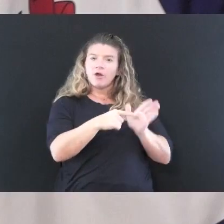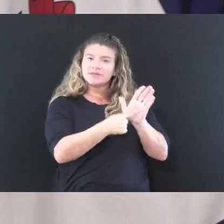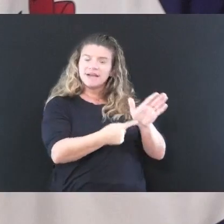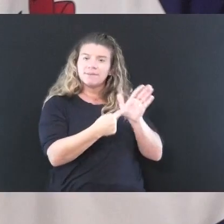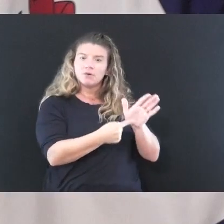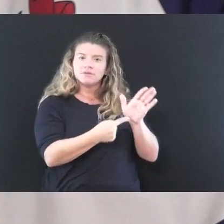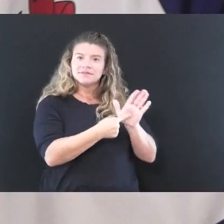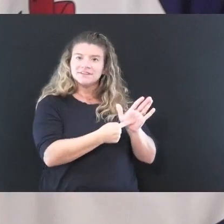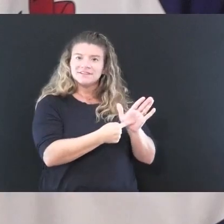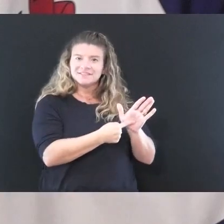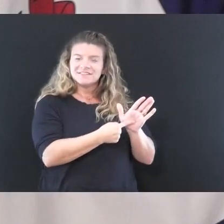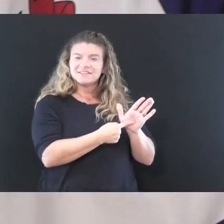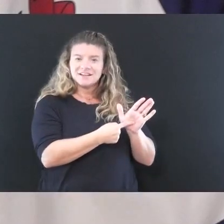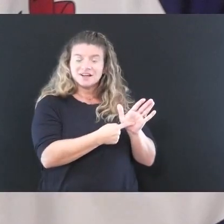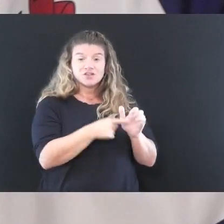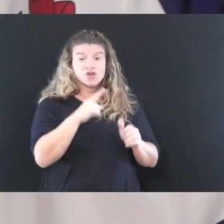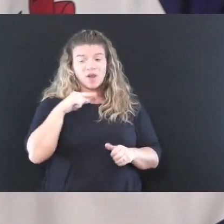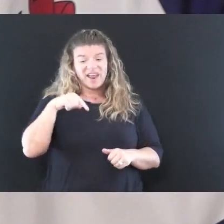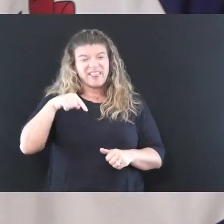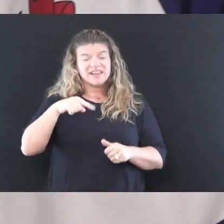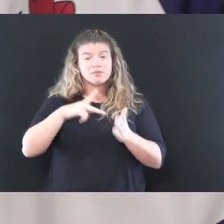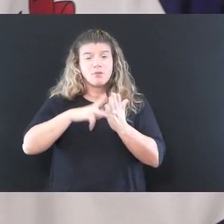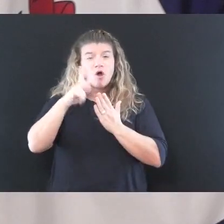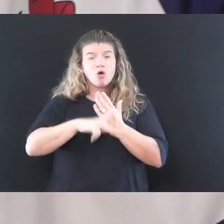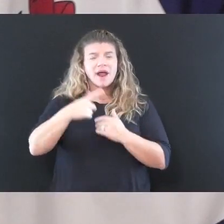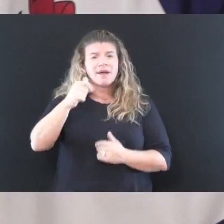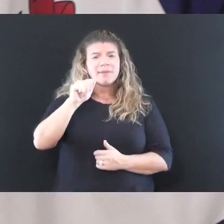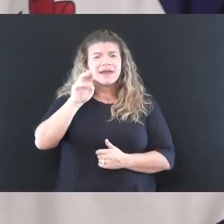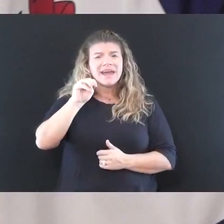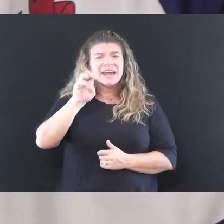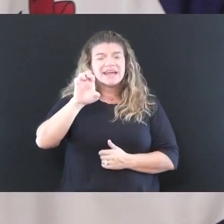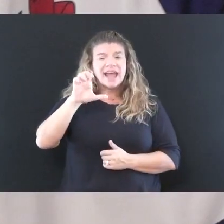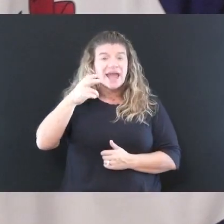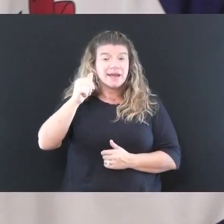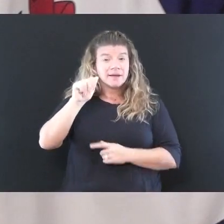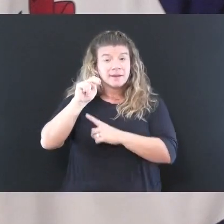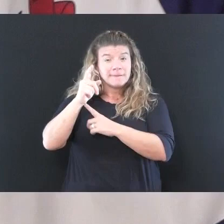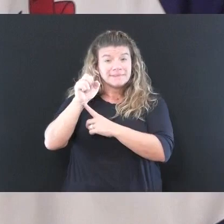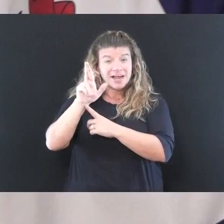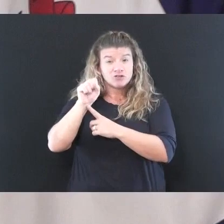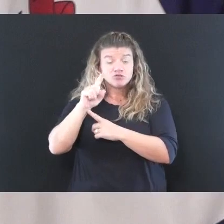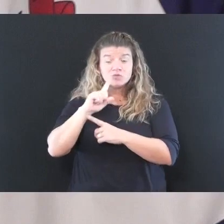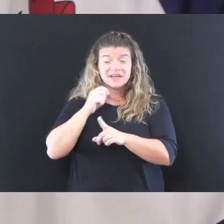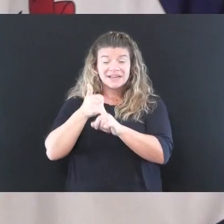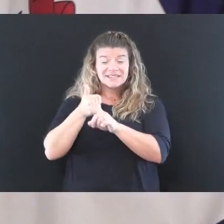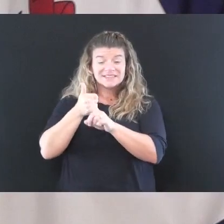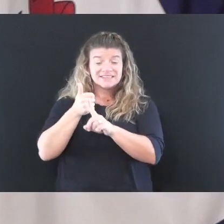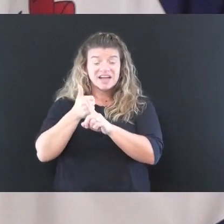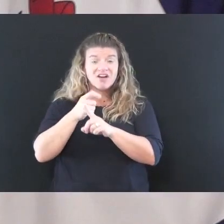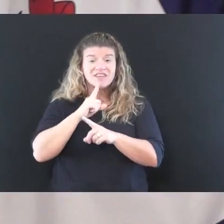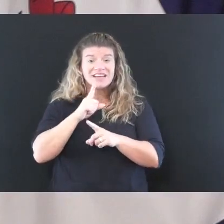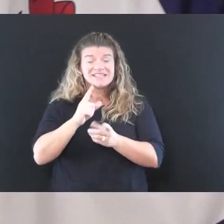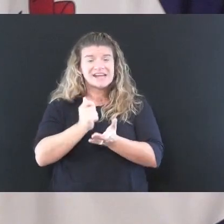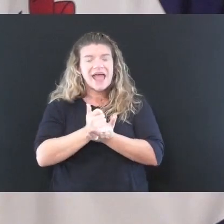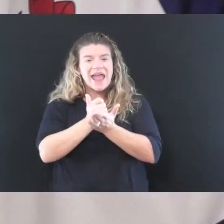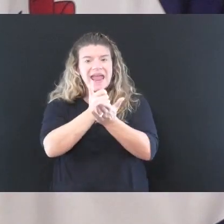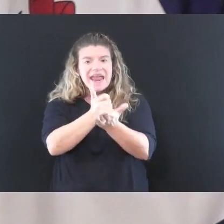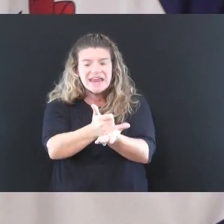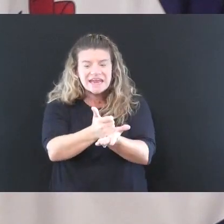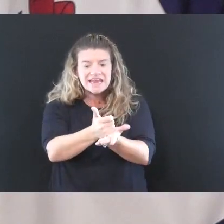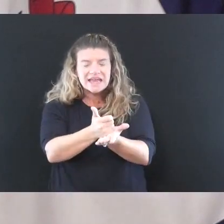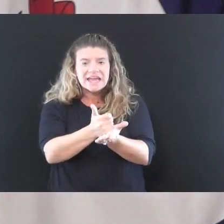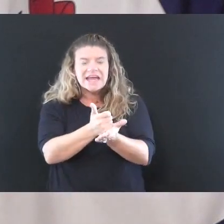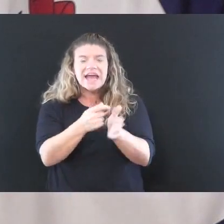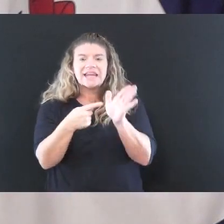do. And so this Game Changer, stuff is really just an aid and an example to be able to help